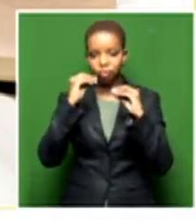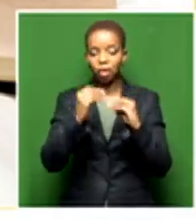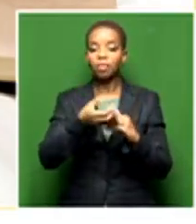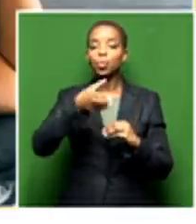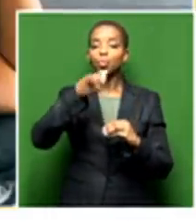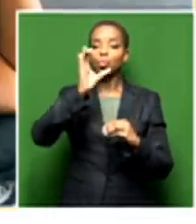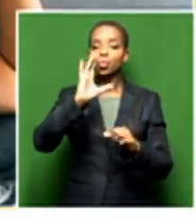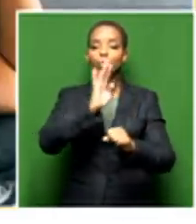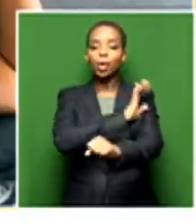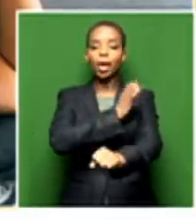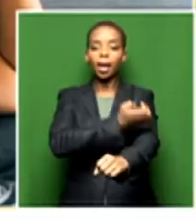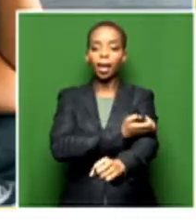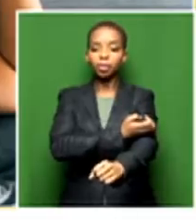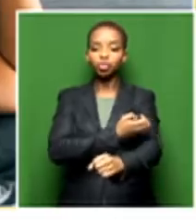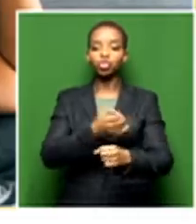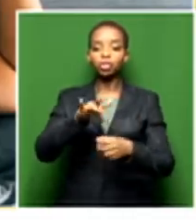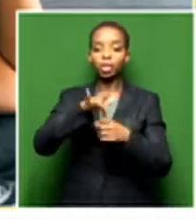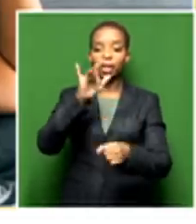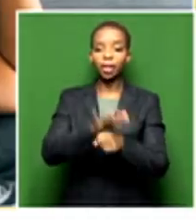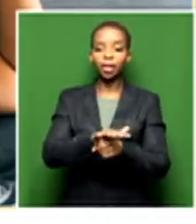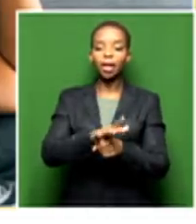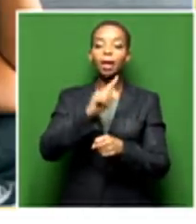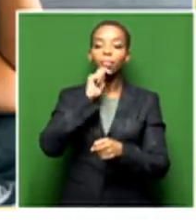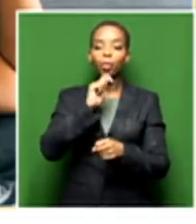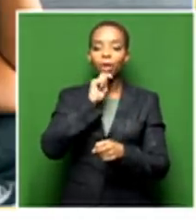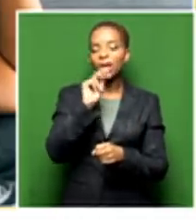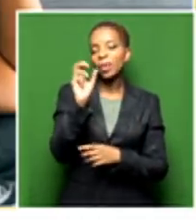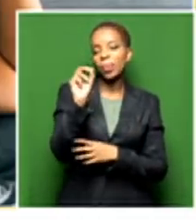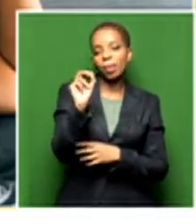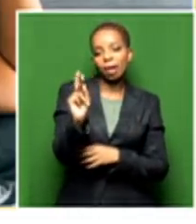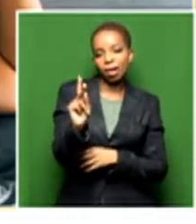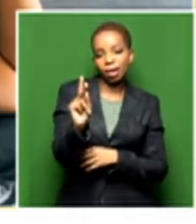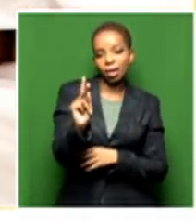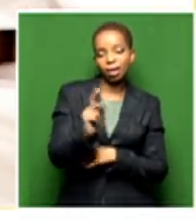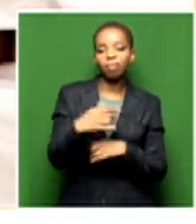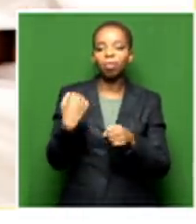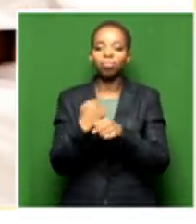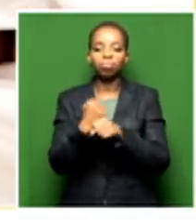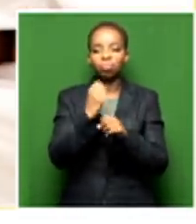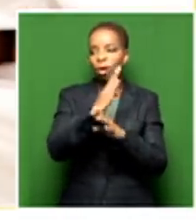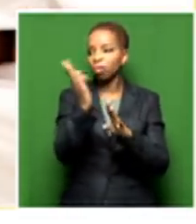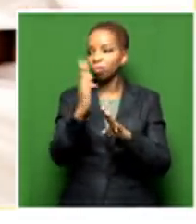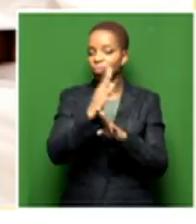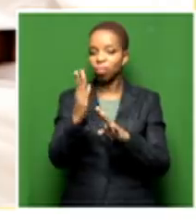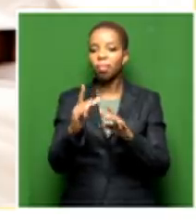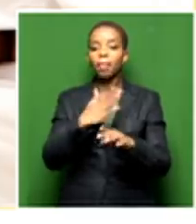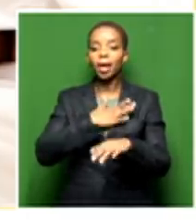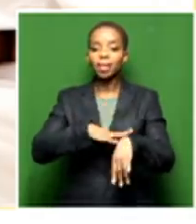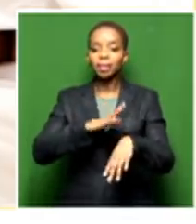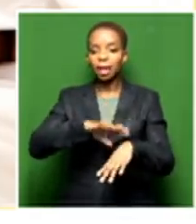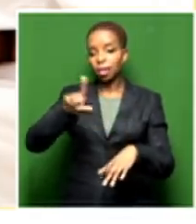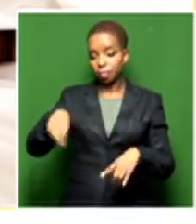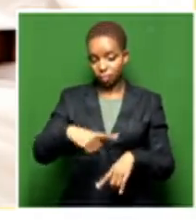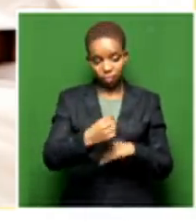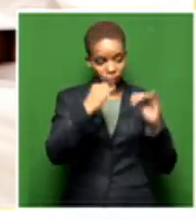if it's in the morning, it's okay, because you tend to metabolize it and work it off by the time you go to bed. So that's